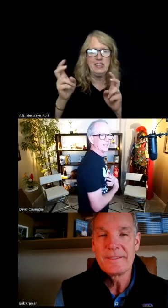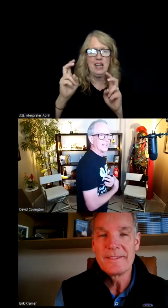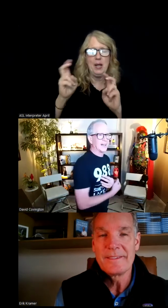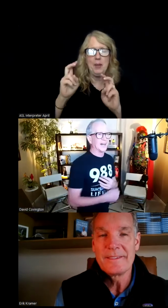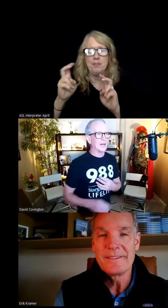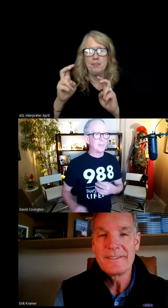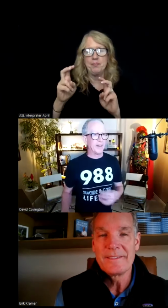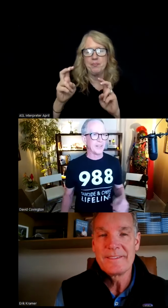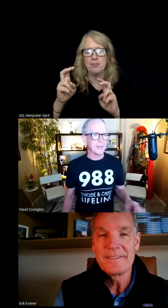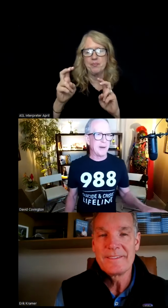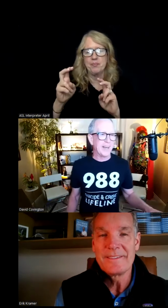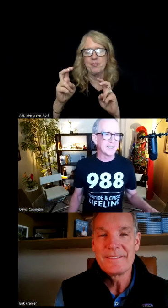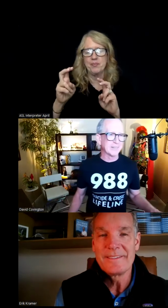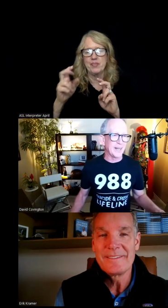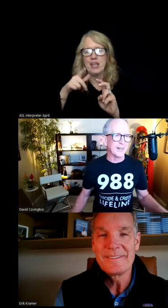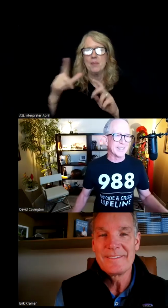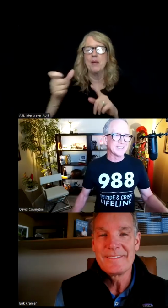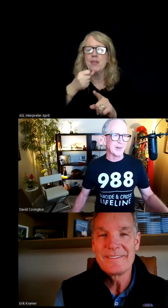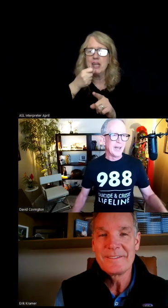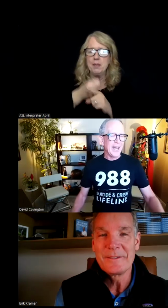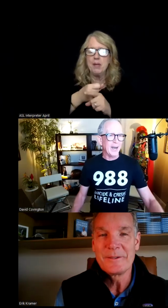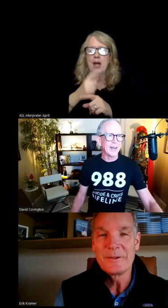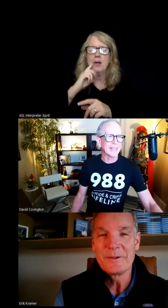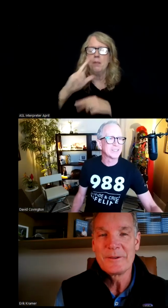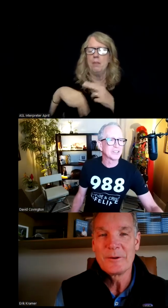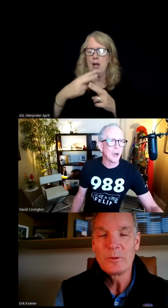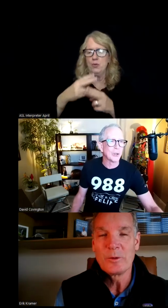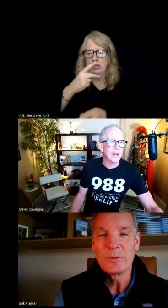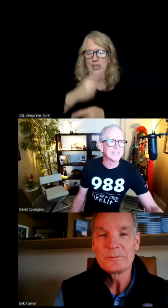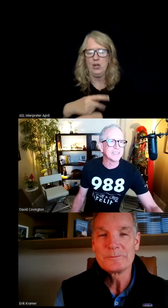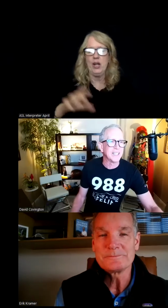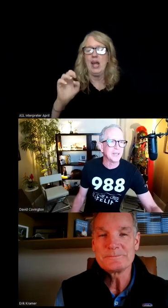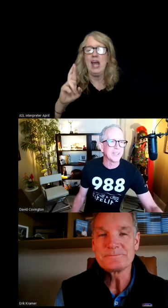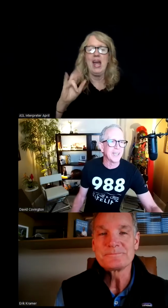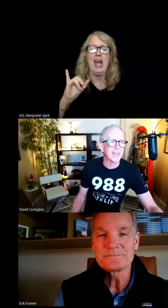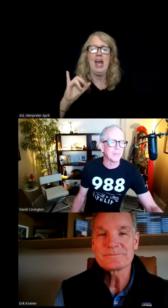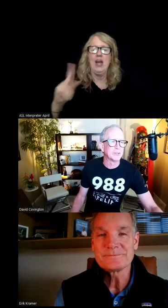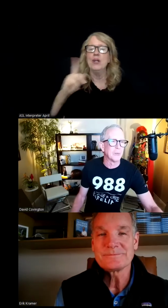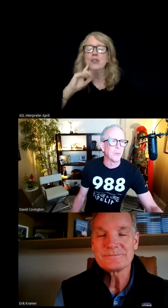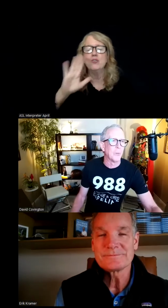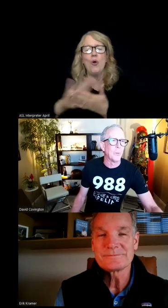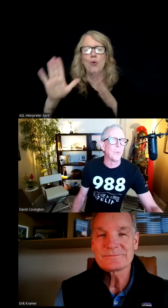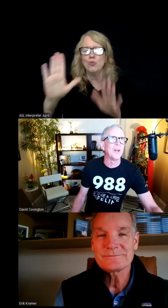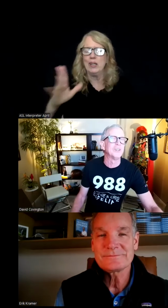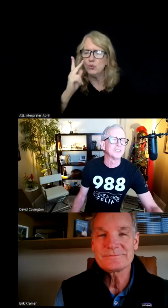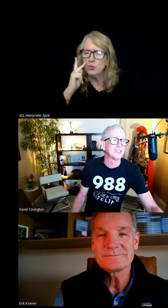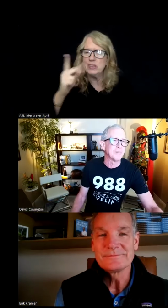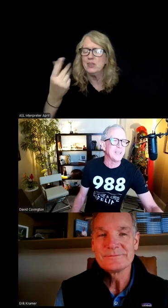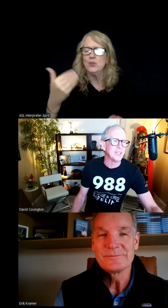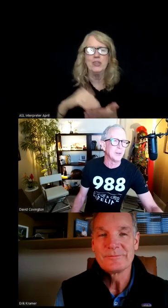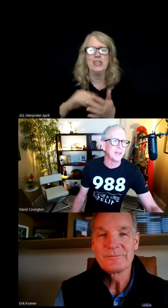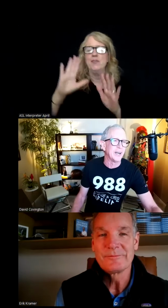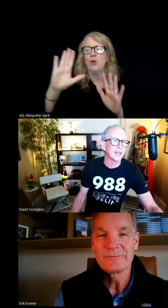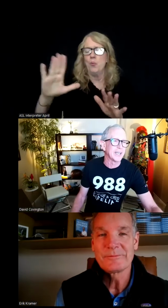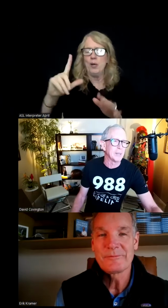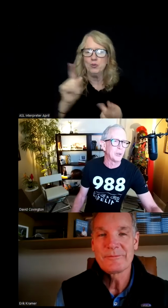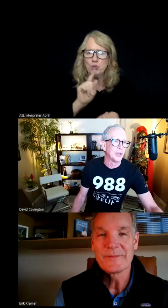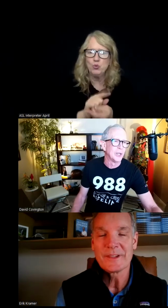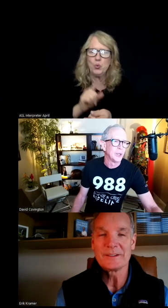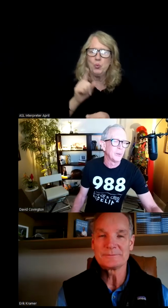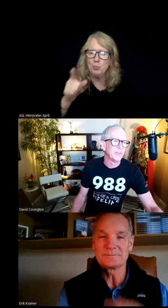believe, about the impact of caring. So, Eric, so great to see you again. It was wondrous to meet you and